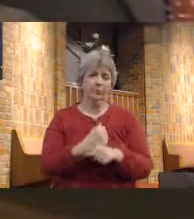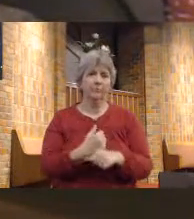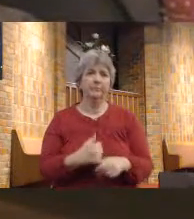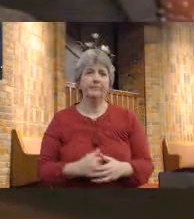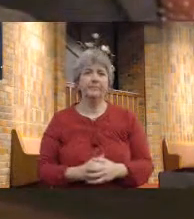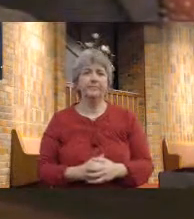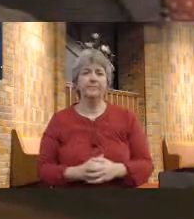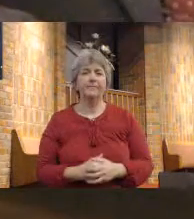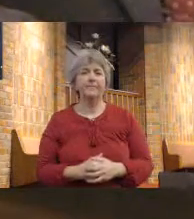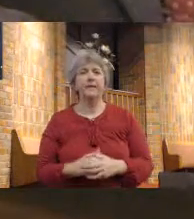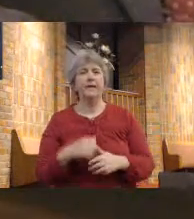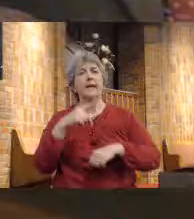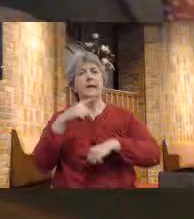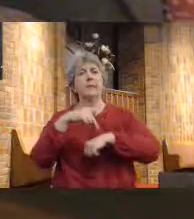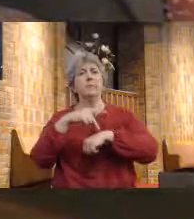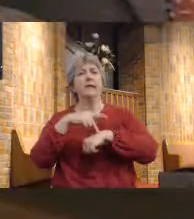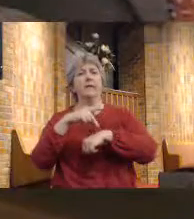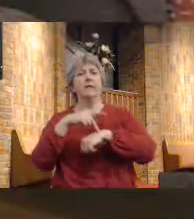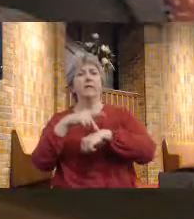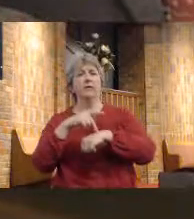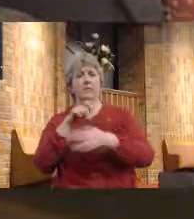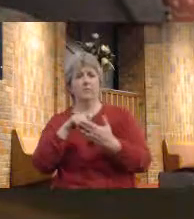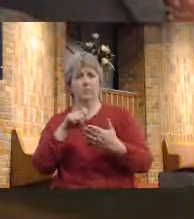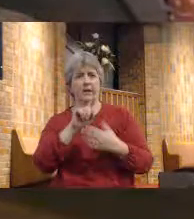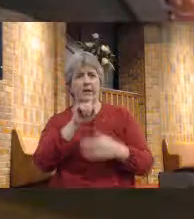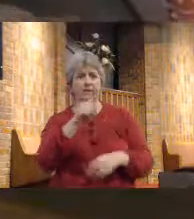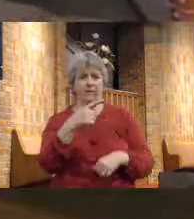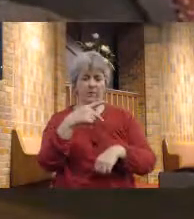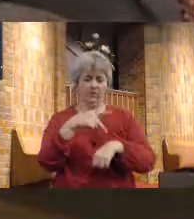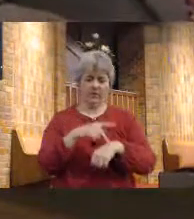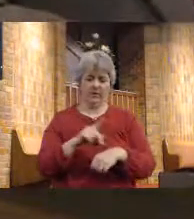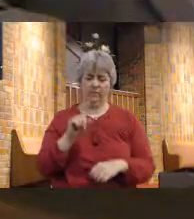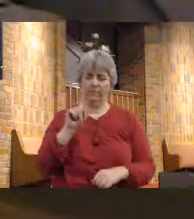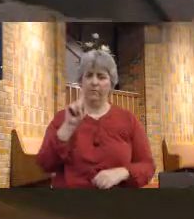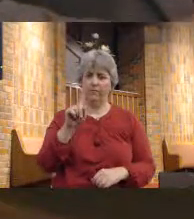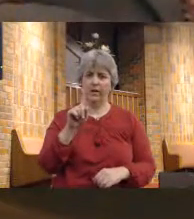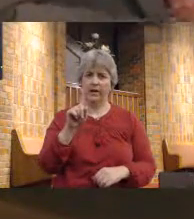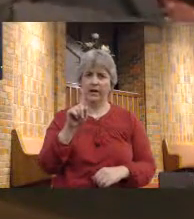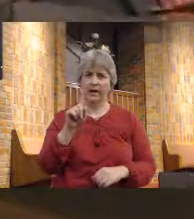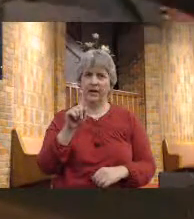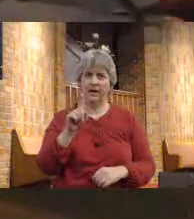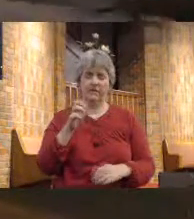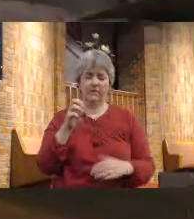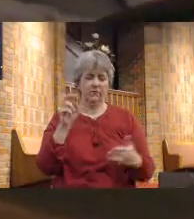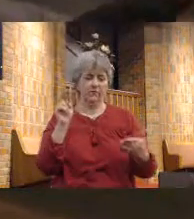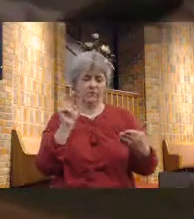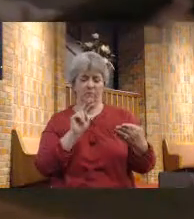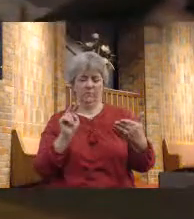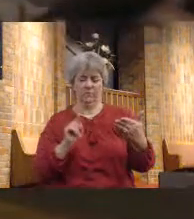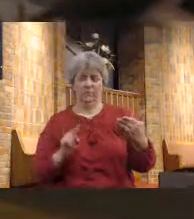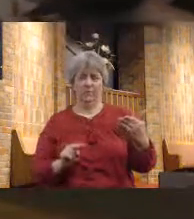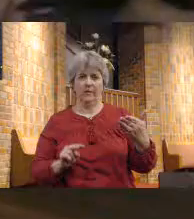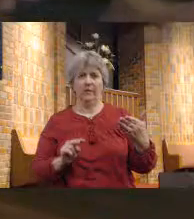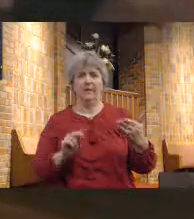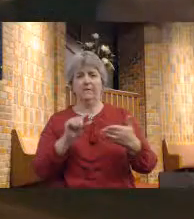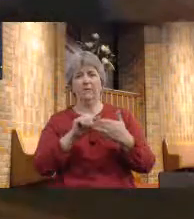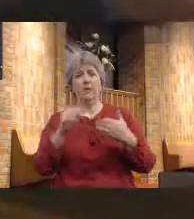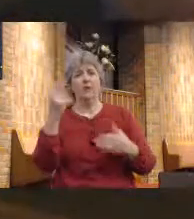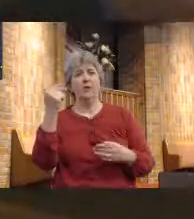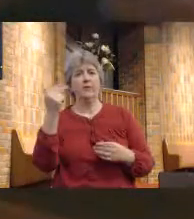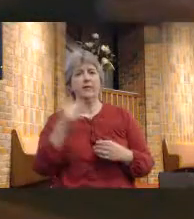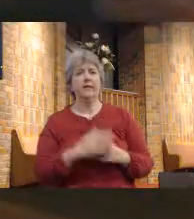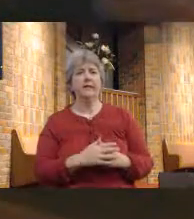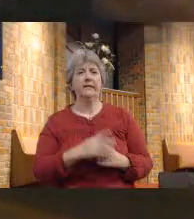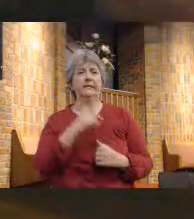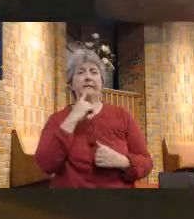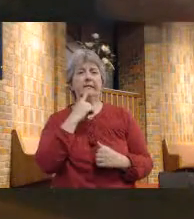When Peter says and writes for us in 1 Peter chapter 1, if you'd like to follow along, beginning in verse 13. Therefore, gird up